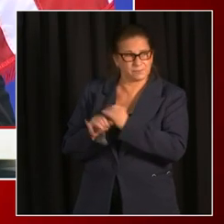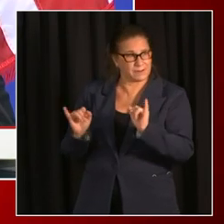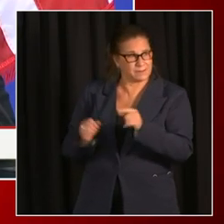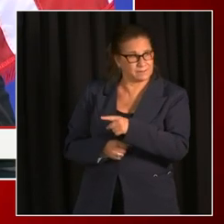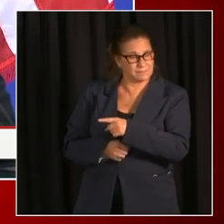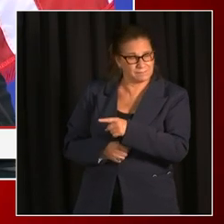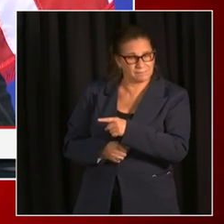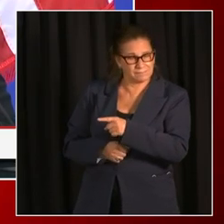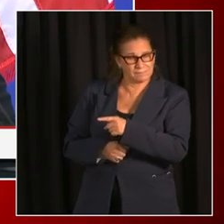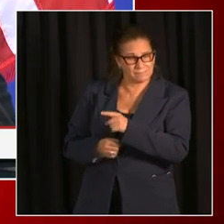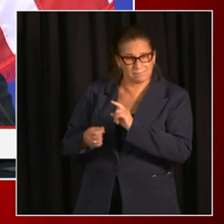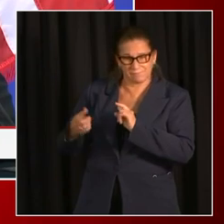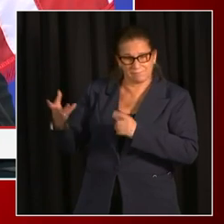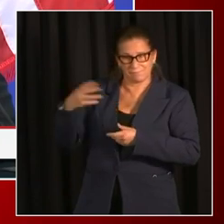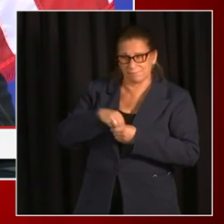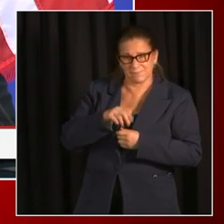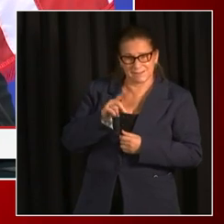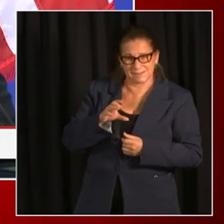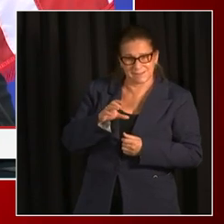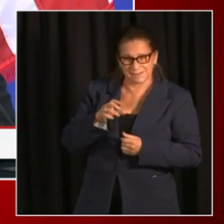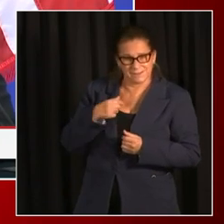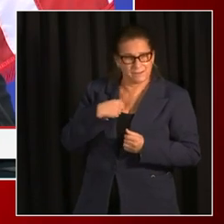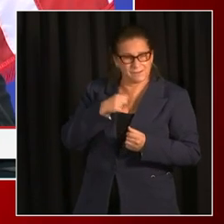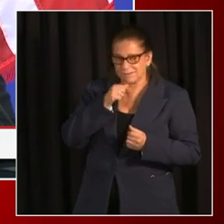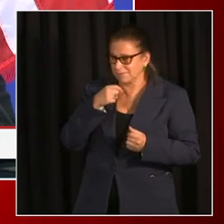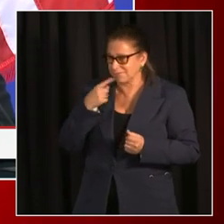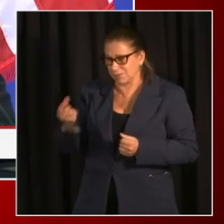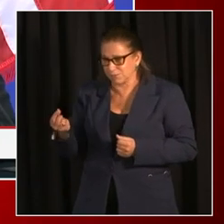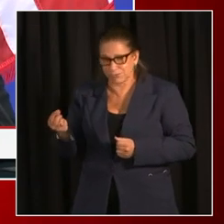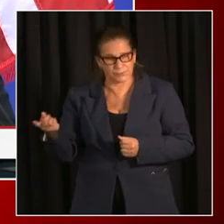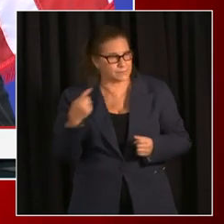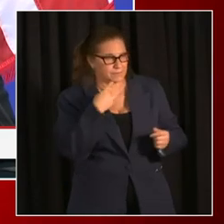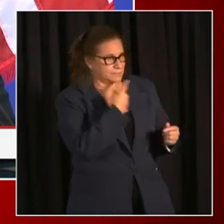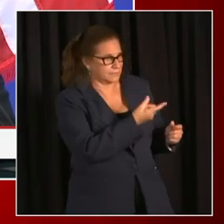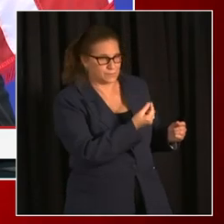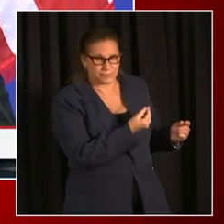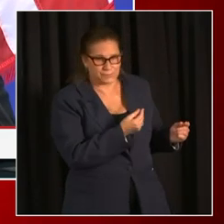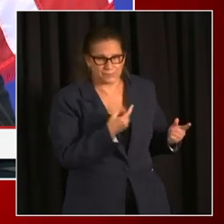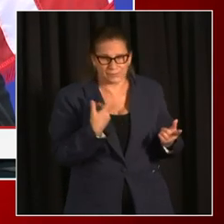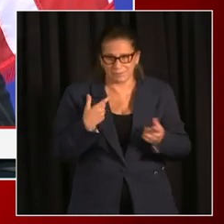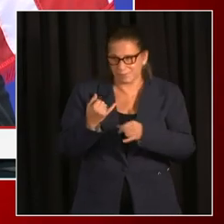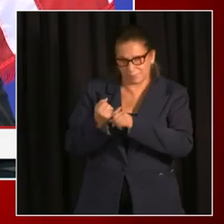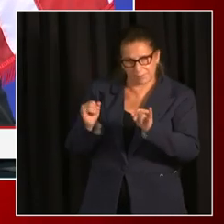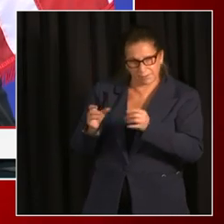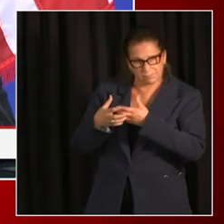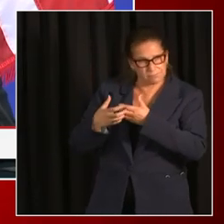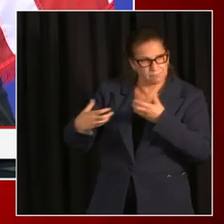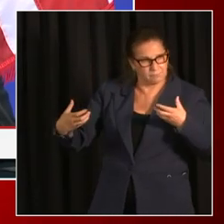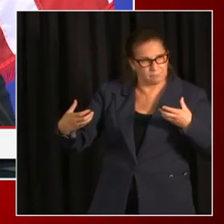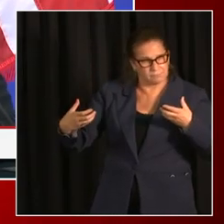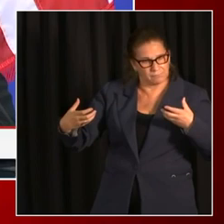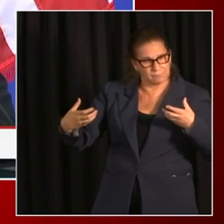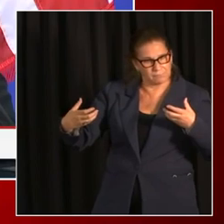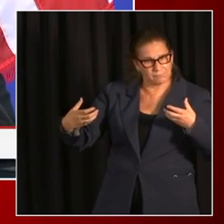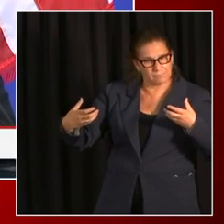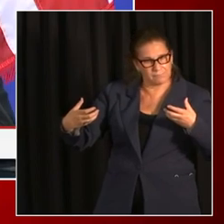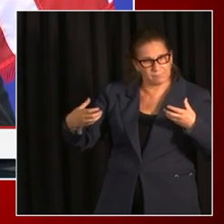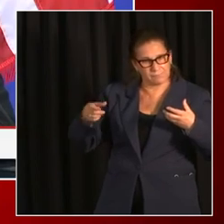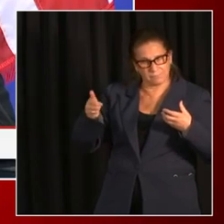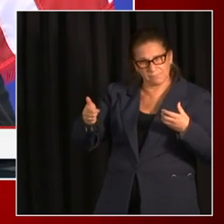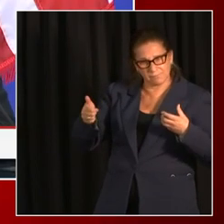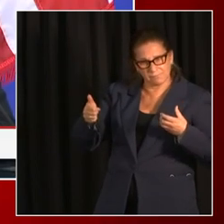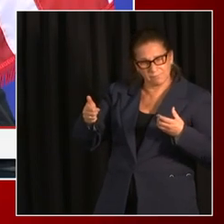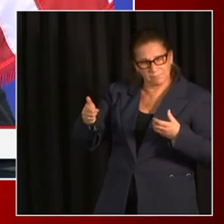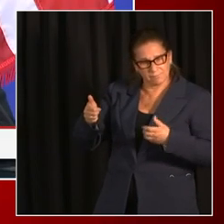is the mayor doesn't tell them what to do, the council doesn't tell them what to do, but there is an independent body that oversees